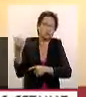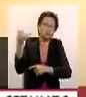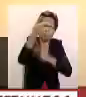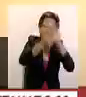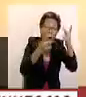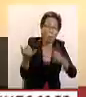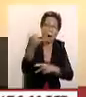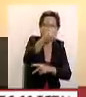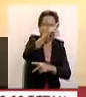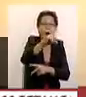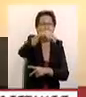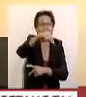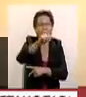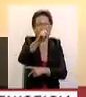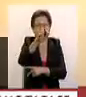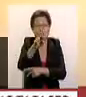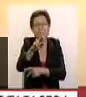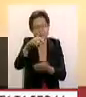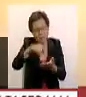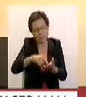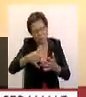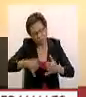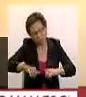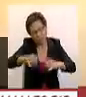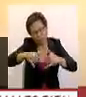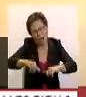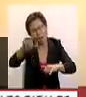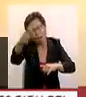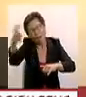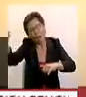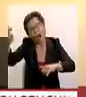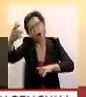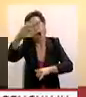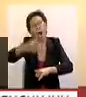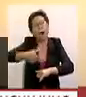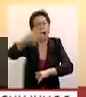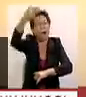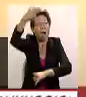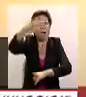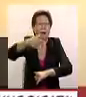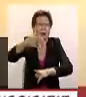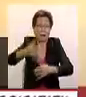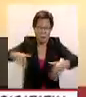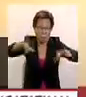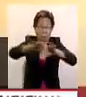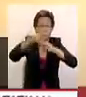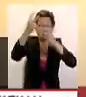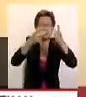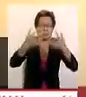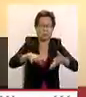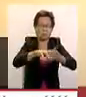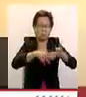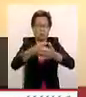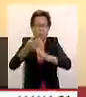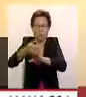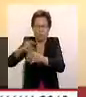Qatar, and this will be continued with other high-level visit that is scheduled before end of